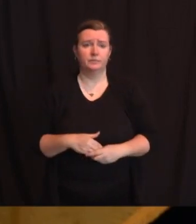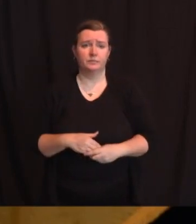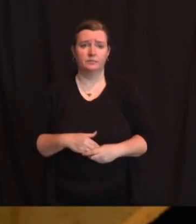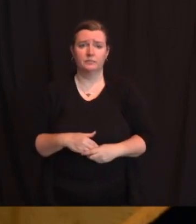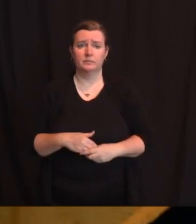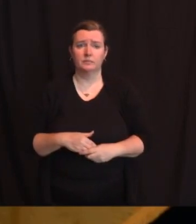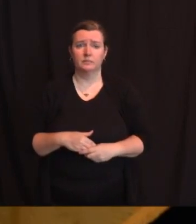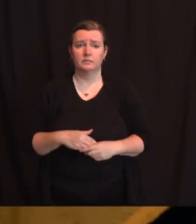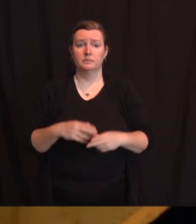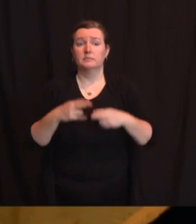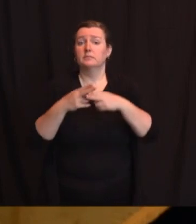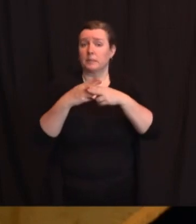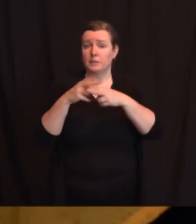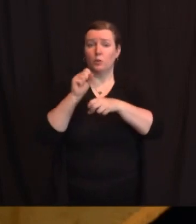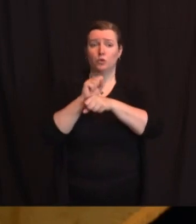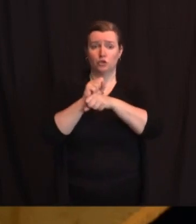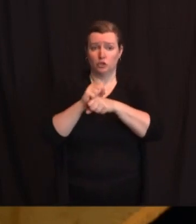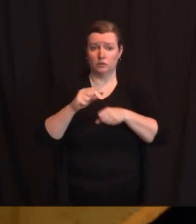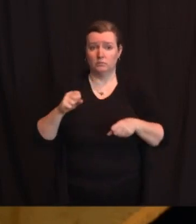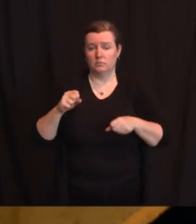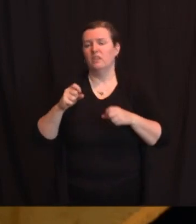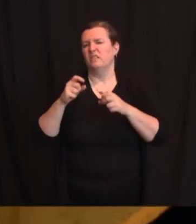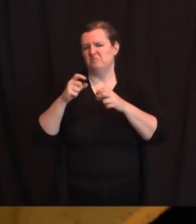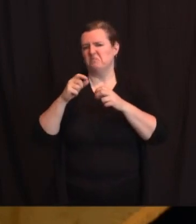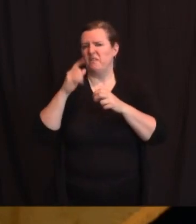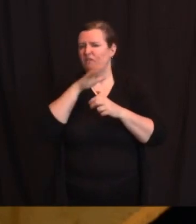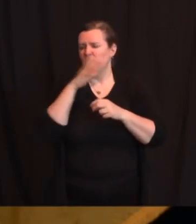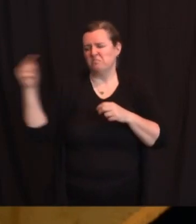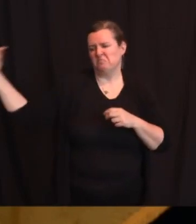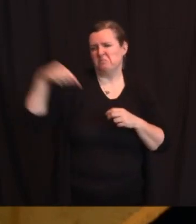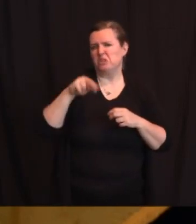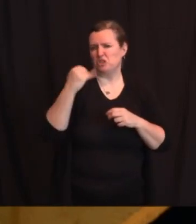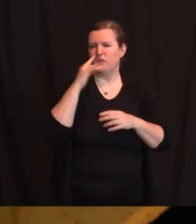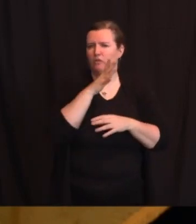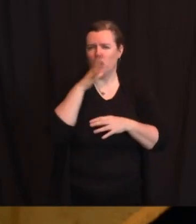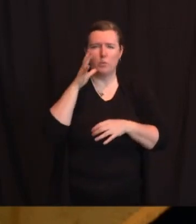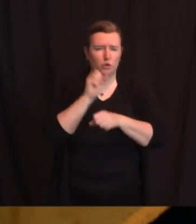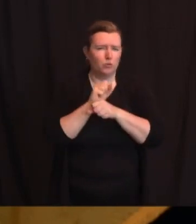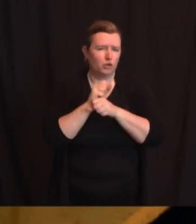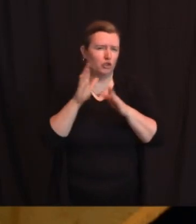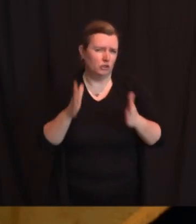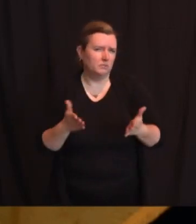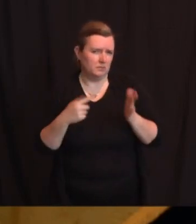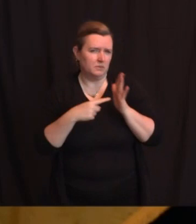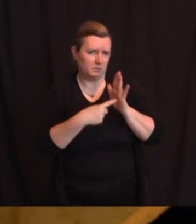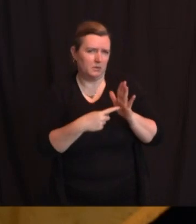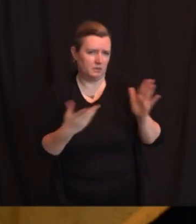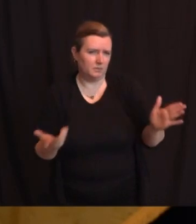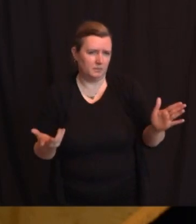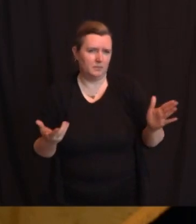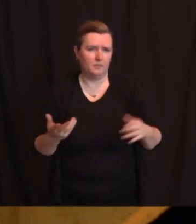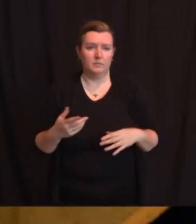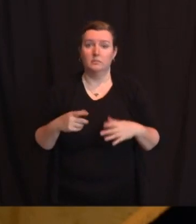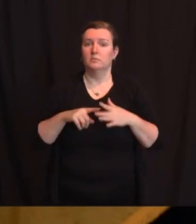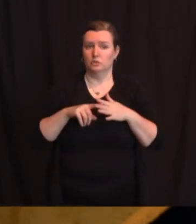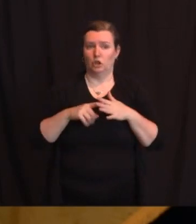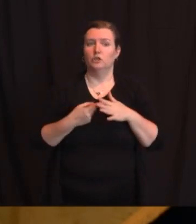begun. 129 seasonal farm workers have been tested, 57 have returned as